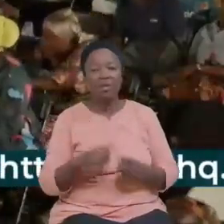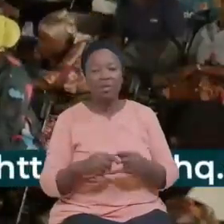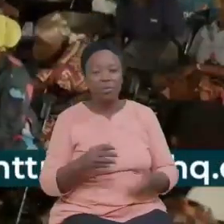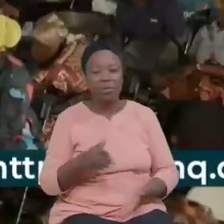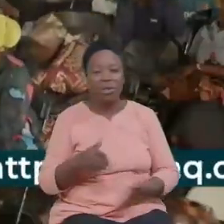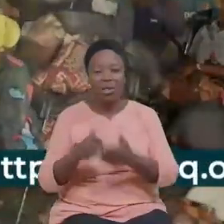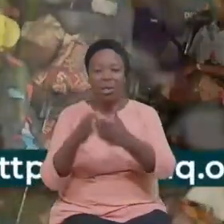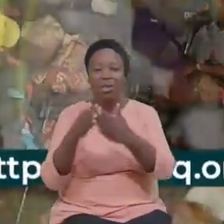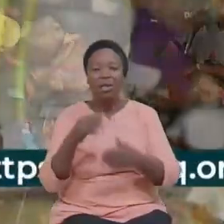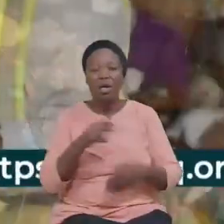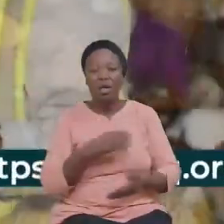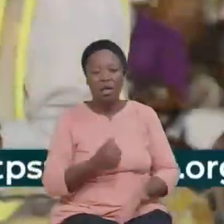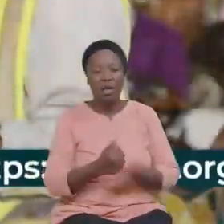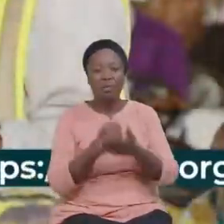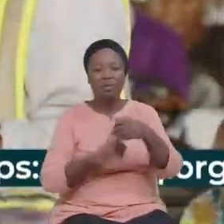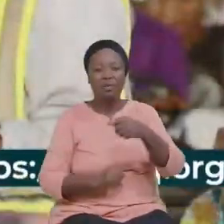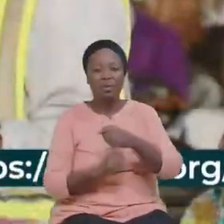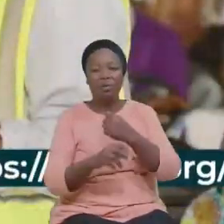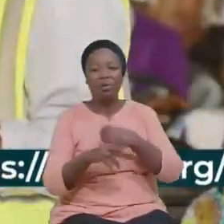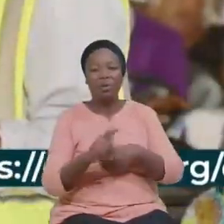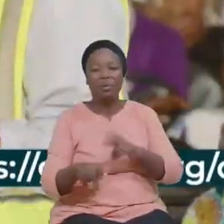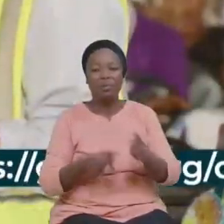people.